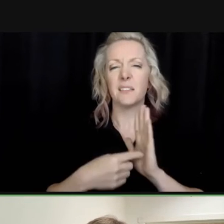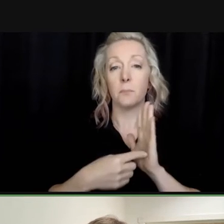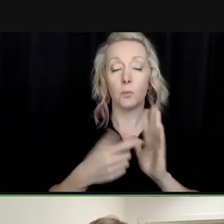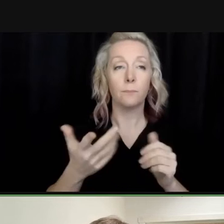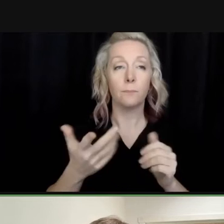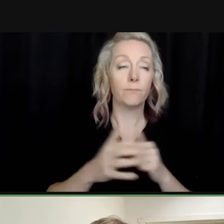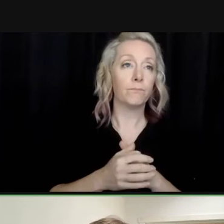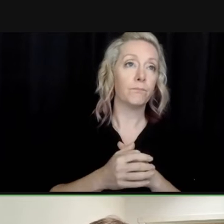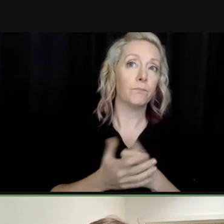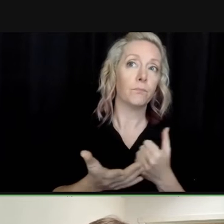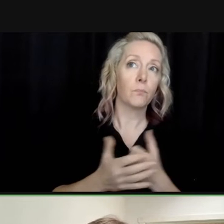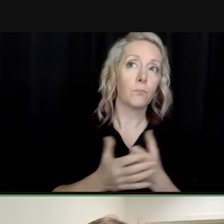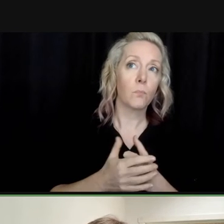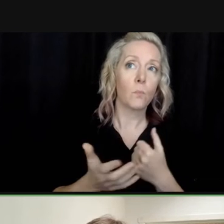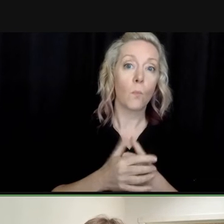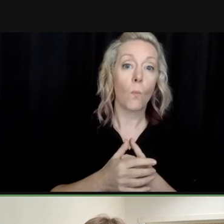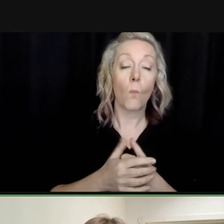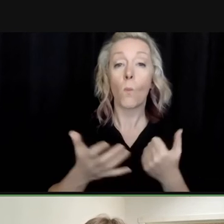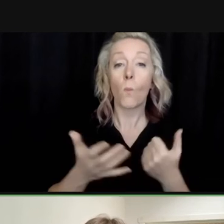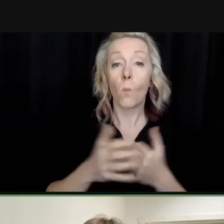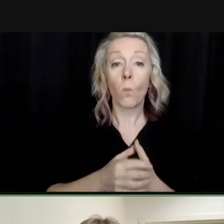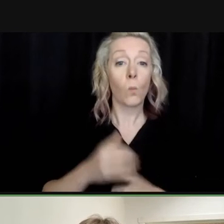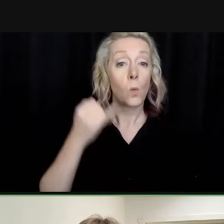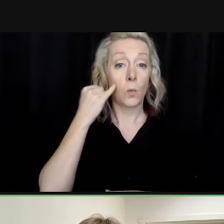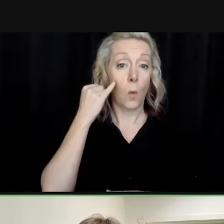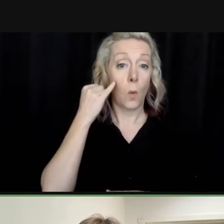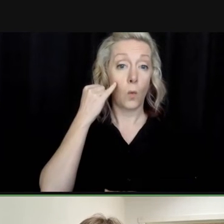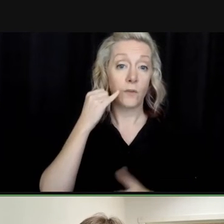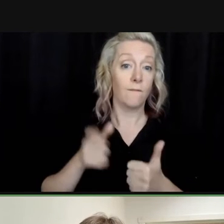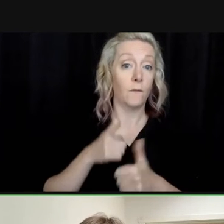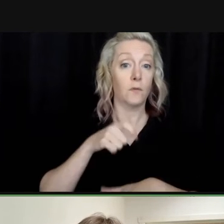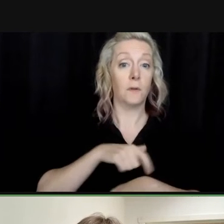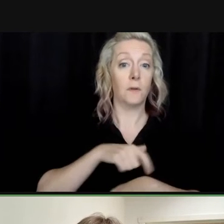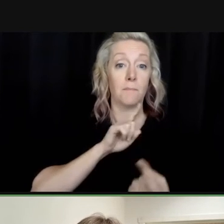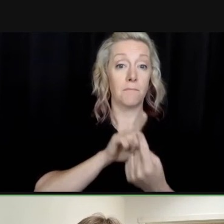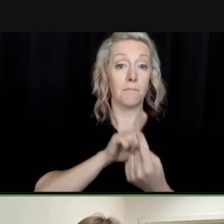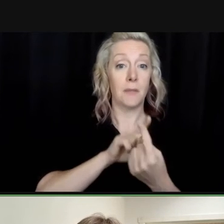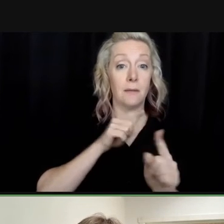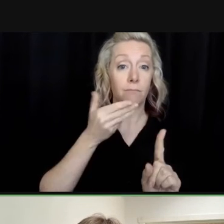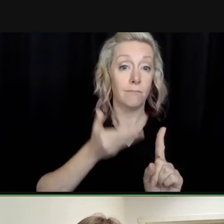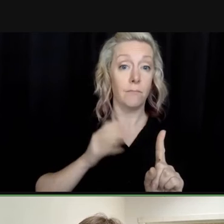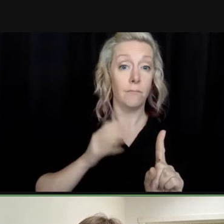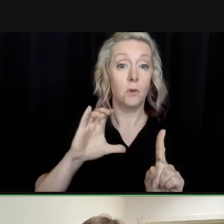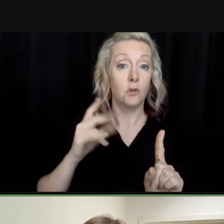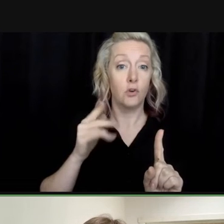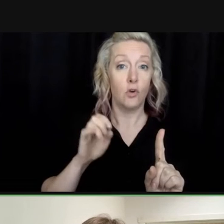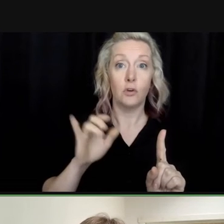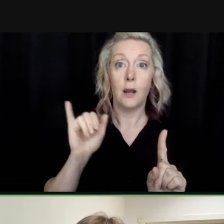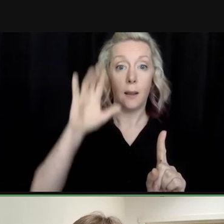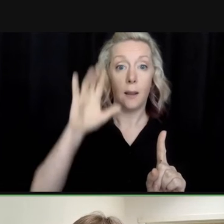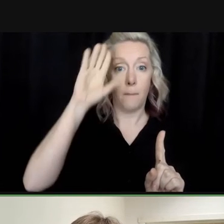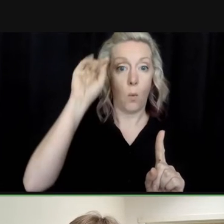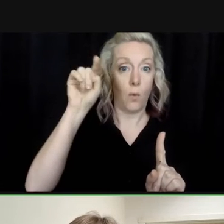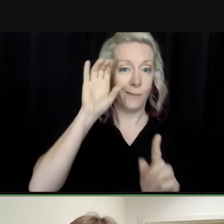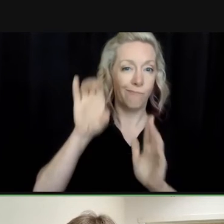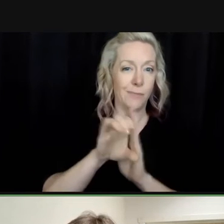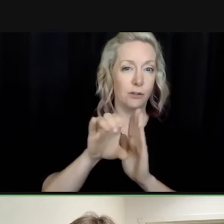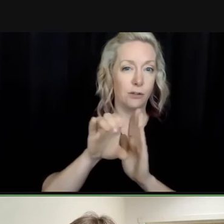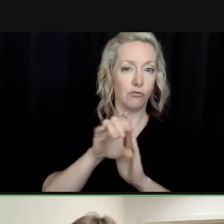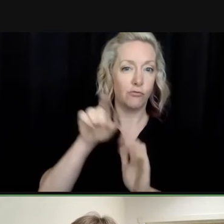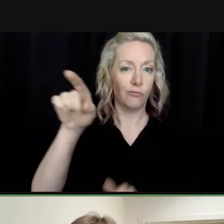be if someone had never met a young man with charge syndrome, like the boy here, he's a